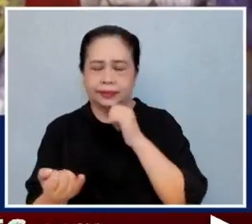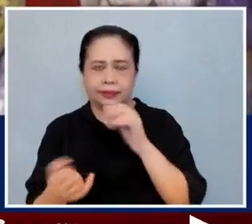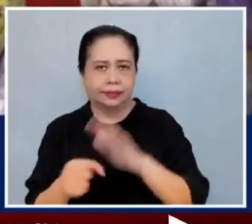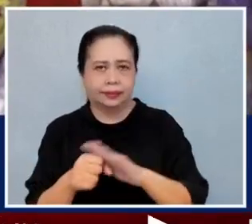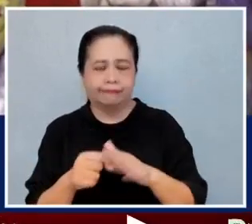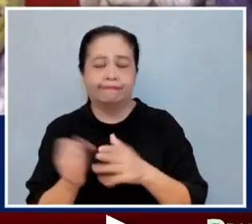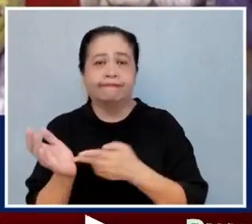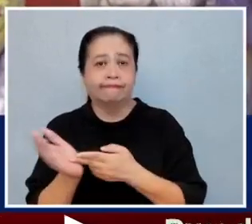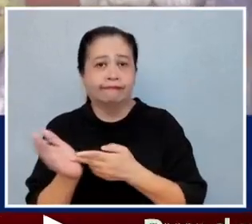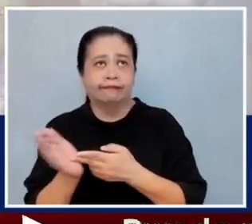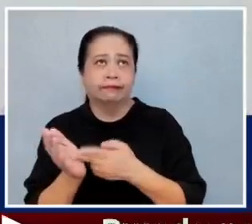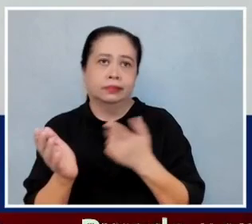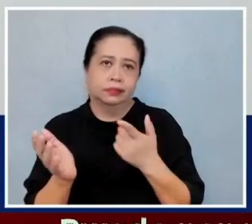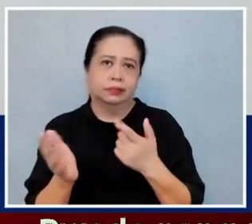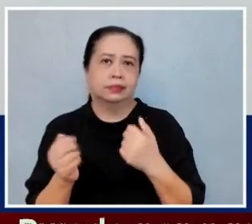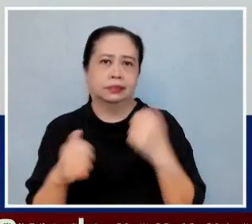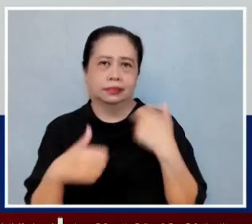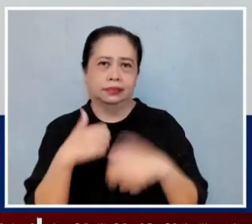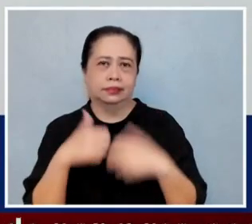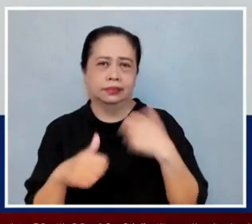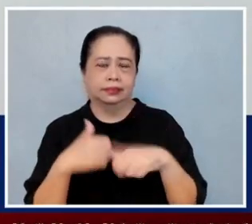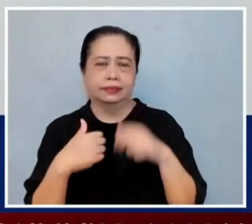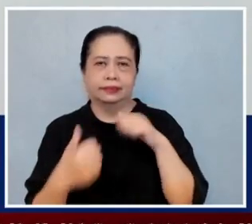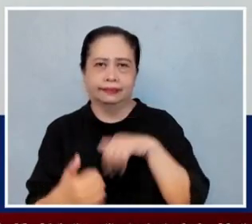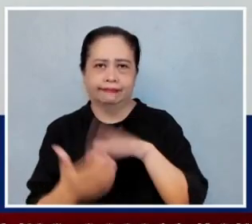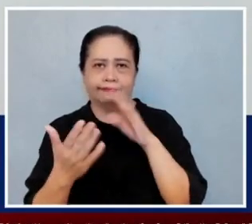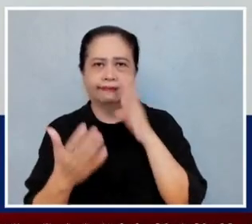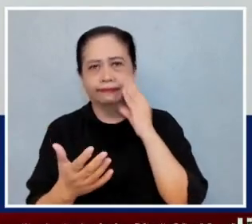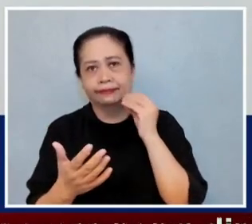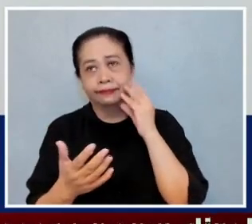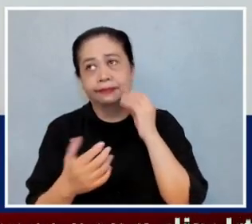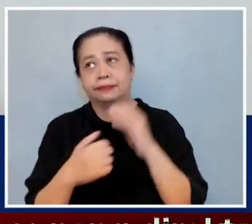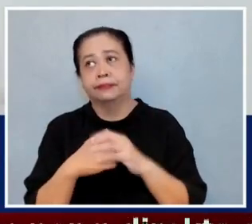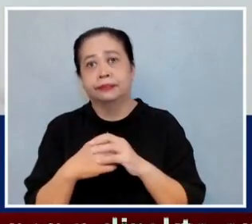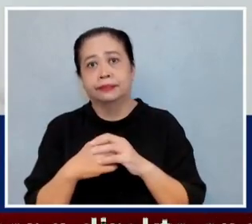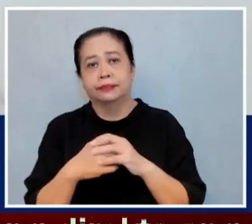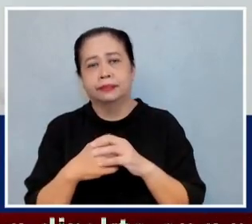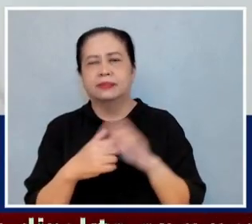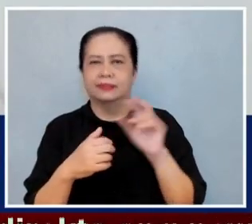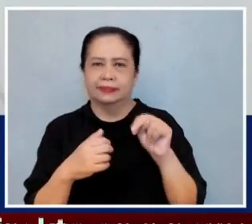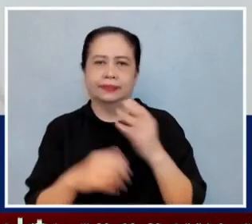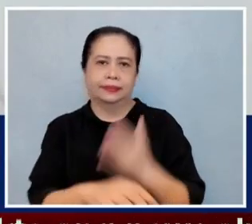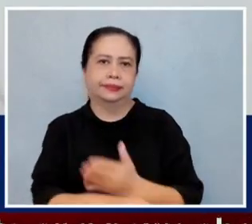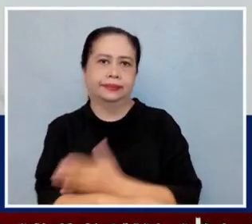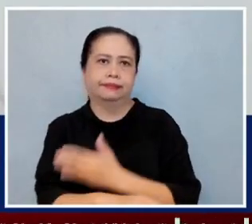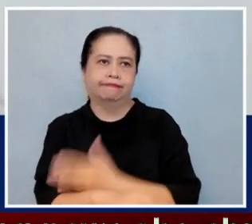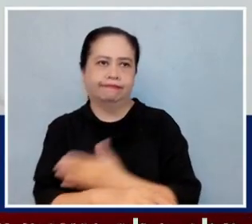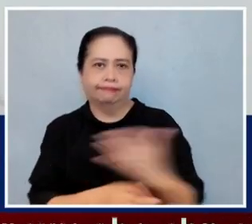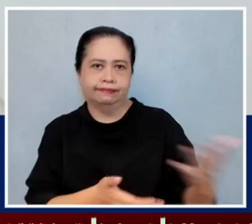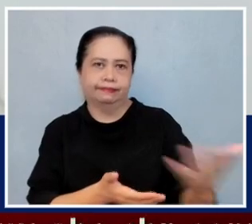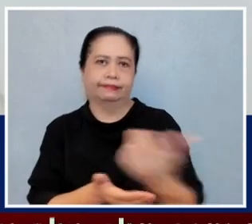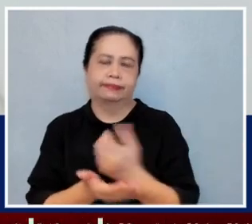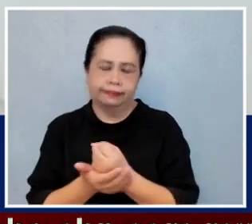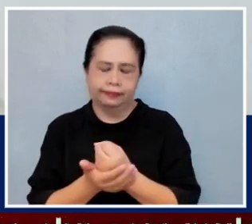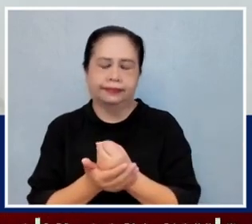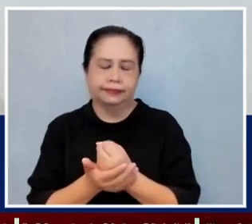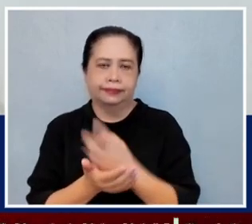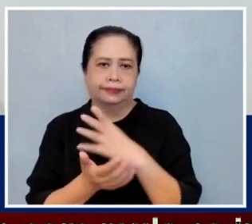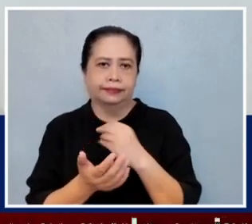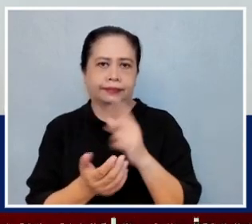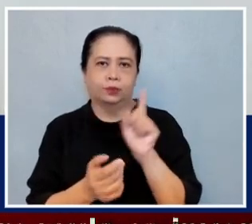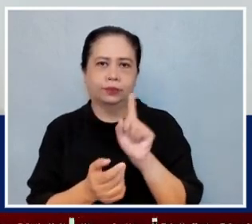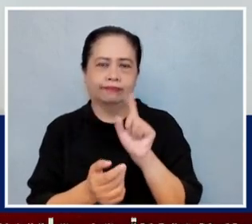admittedly, is a problem that we've been facing, and improvement in production yield and the